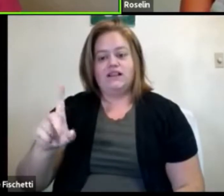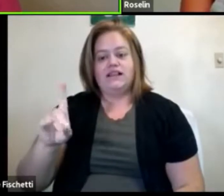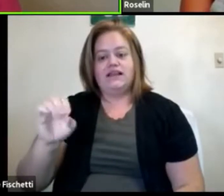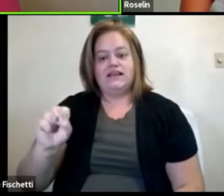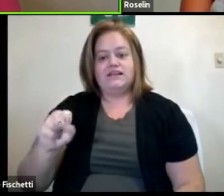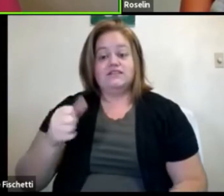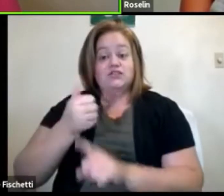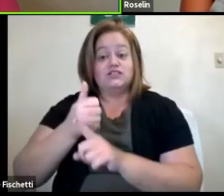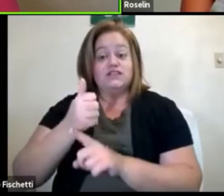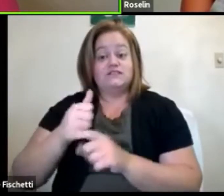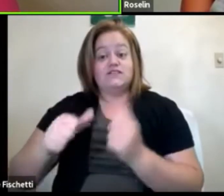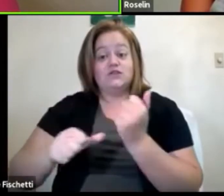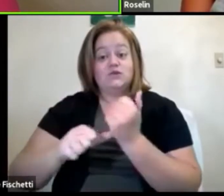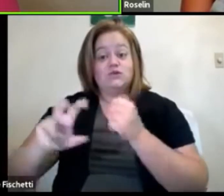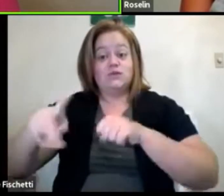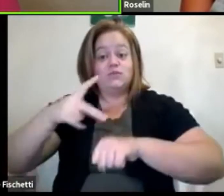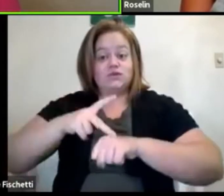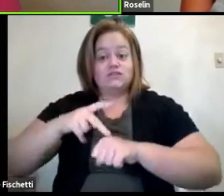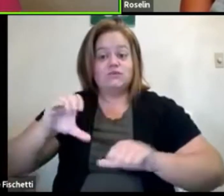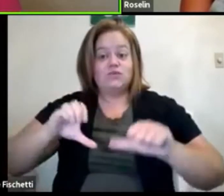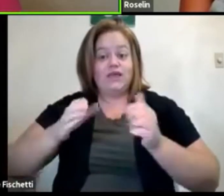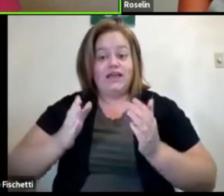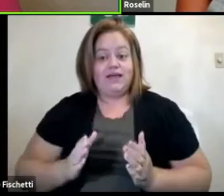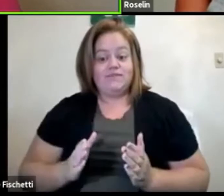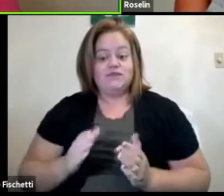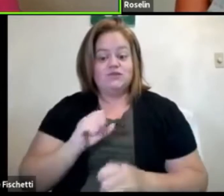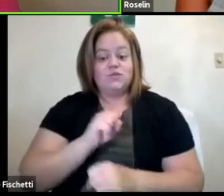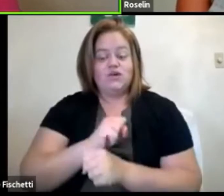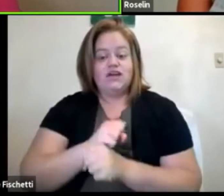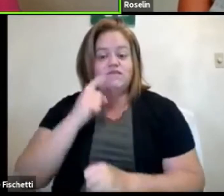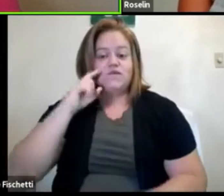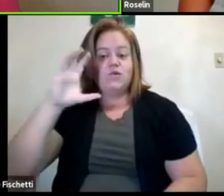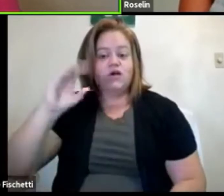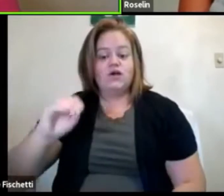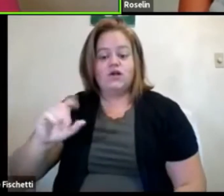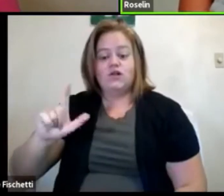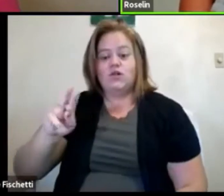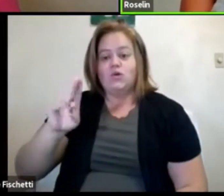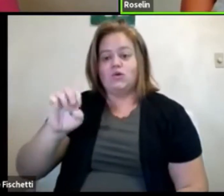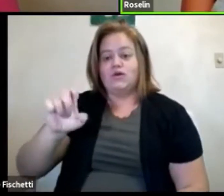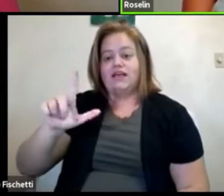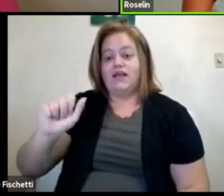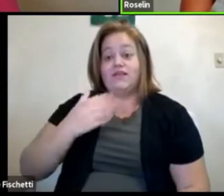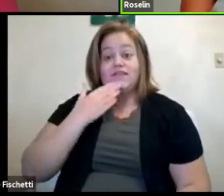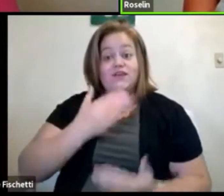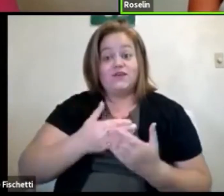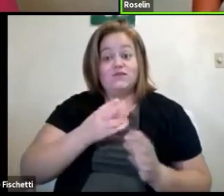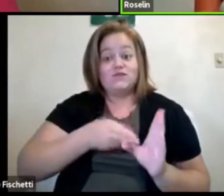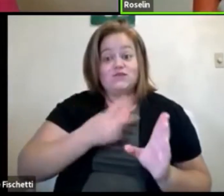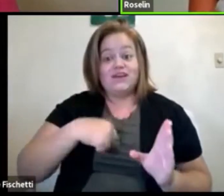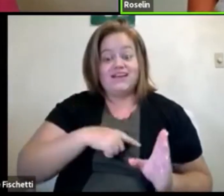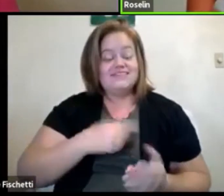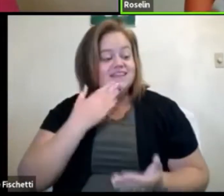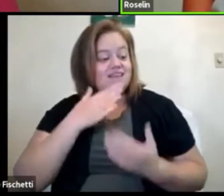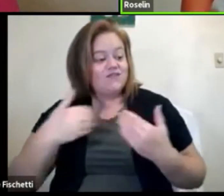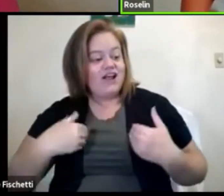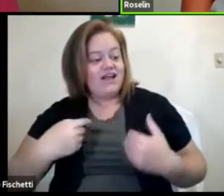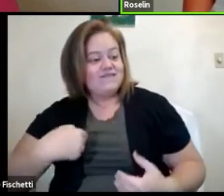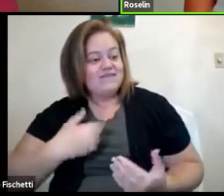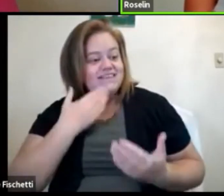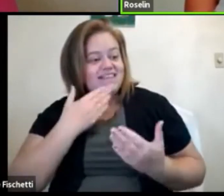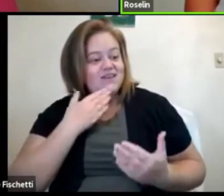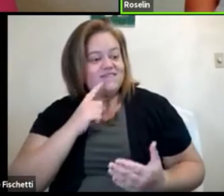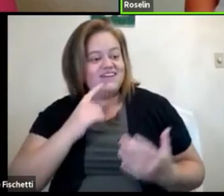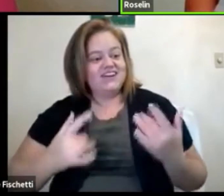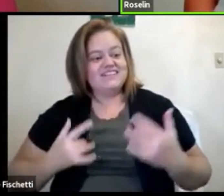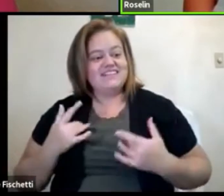Project Leader at L'Oreal USA. Roselin, thank you so much for joining us today. Oh, thank you for having me. Thank you so much. I'm very